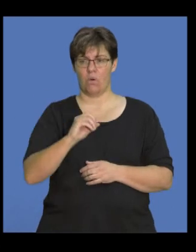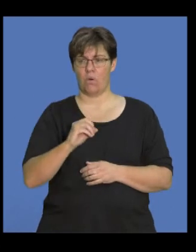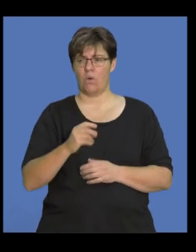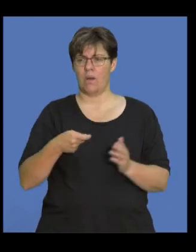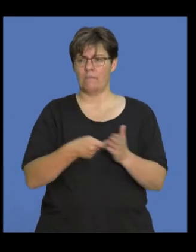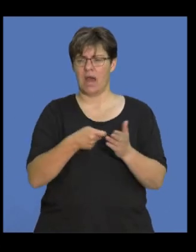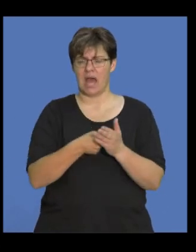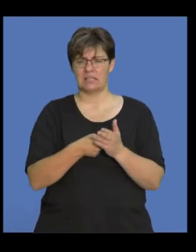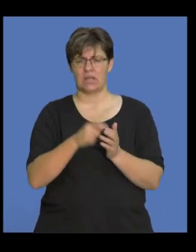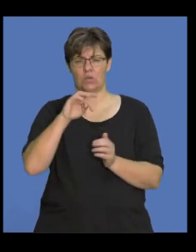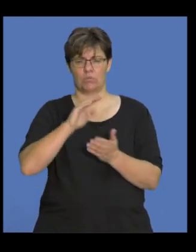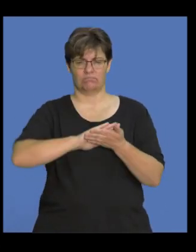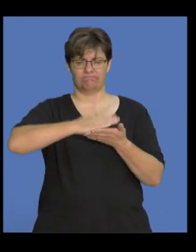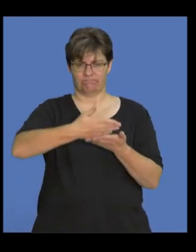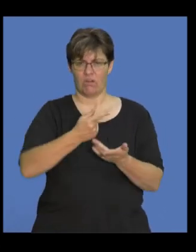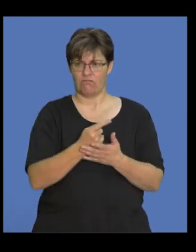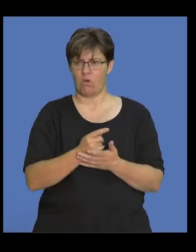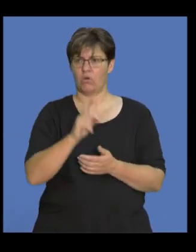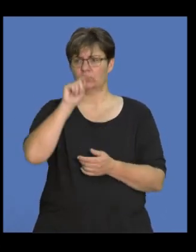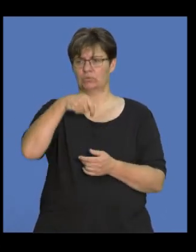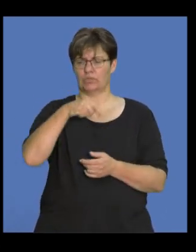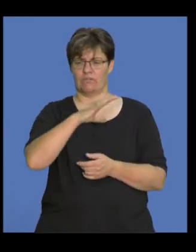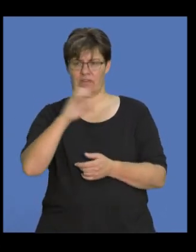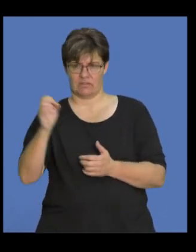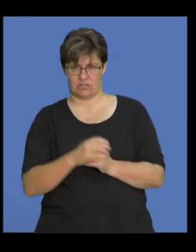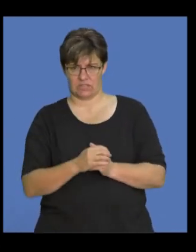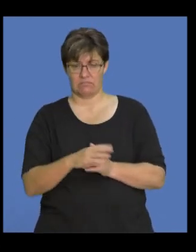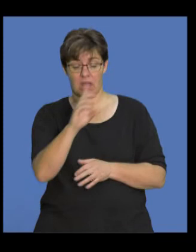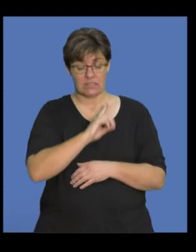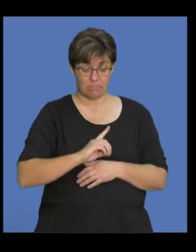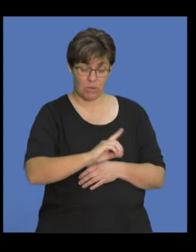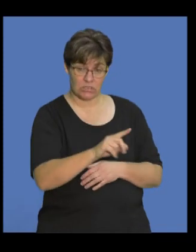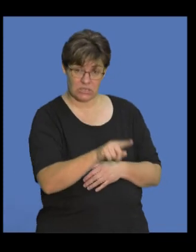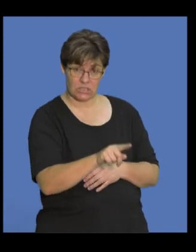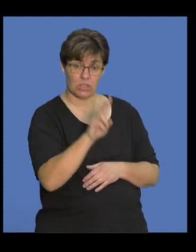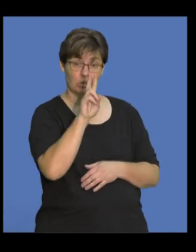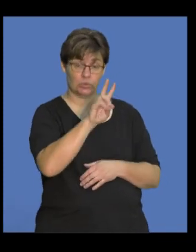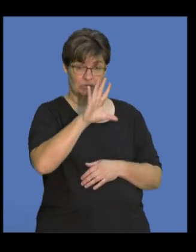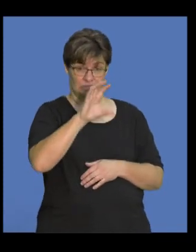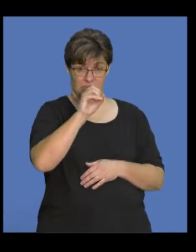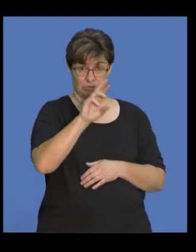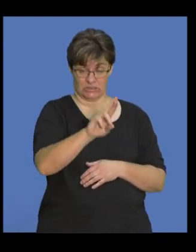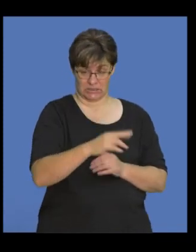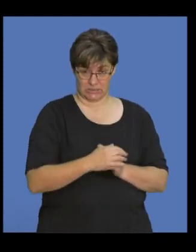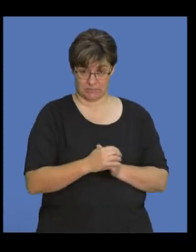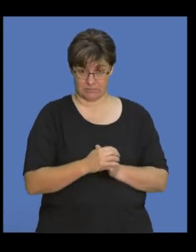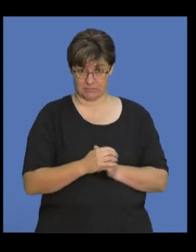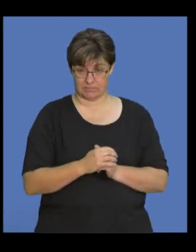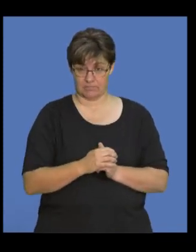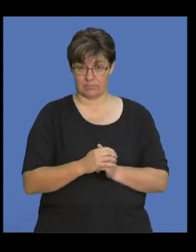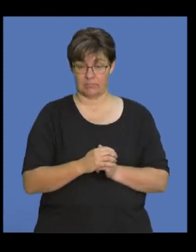notebook for 2,500. He pays a deposit of 250